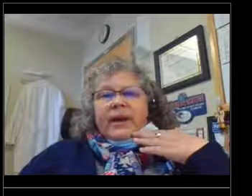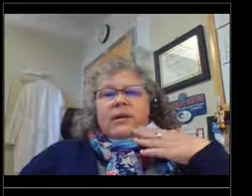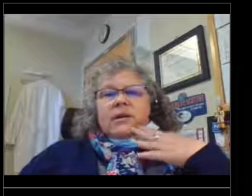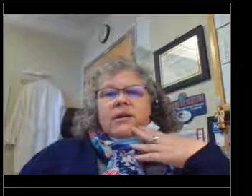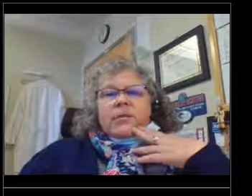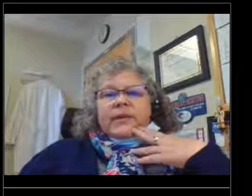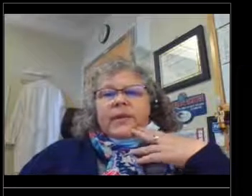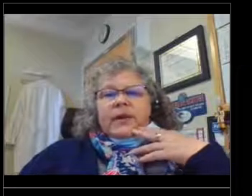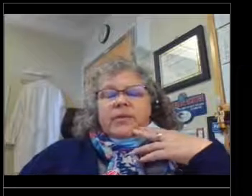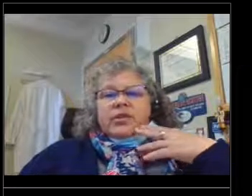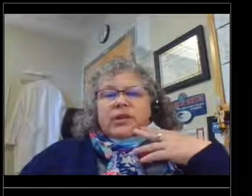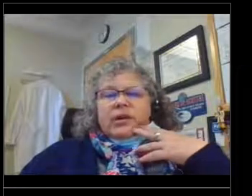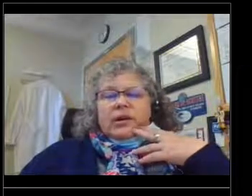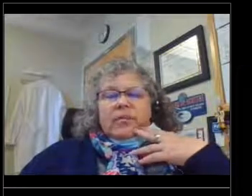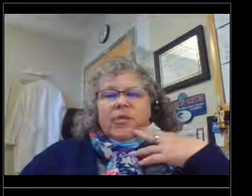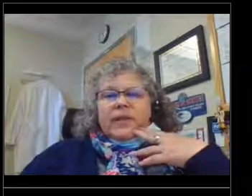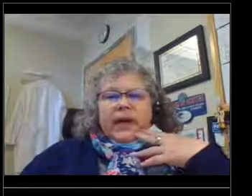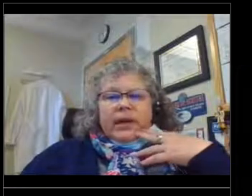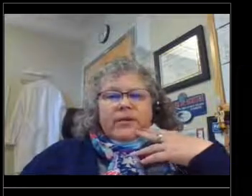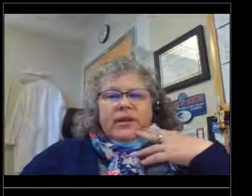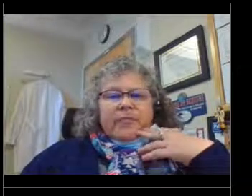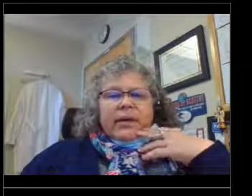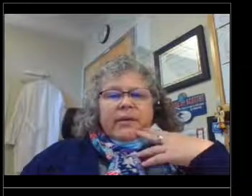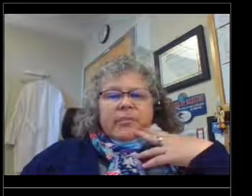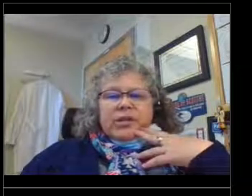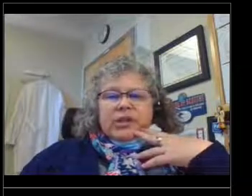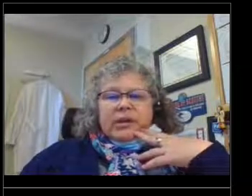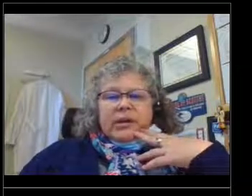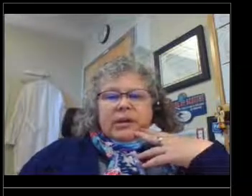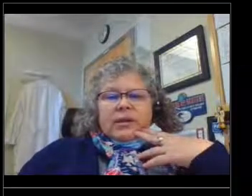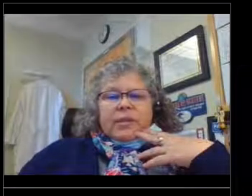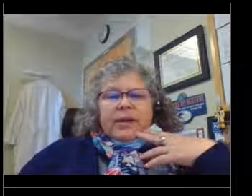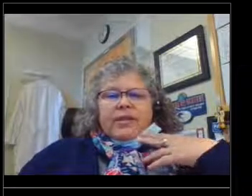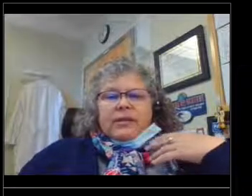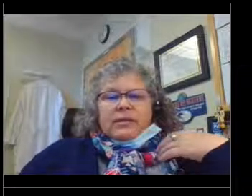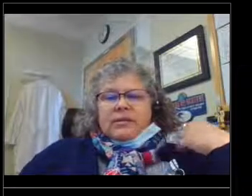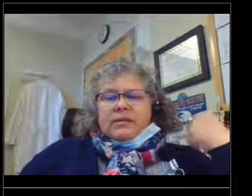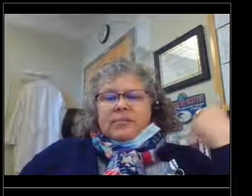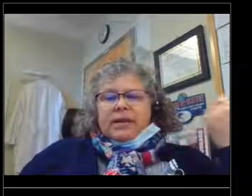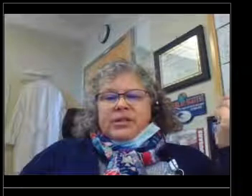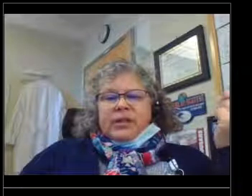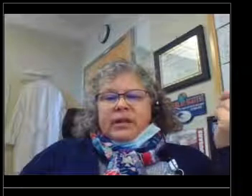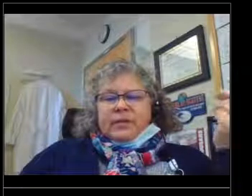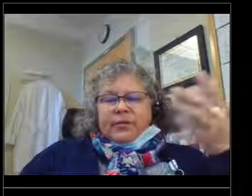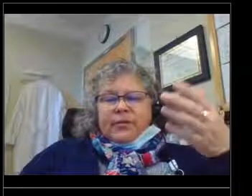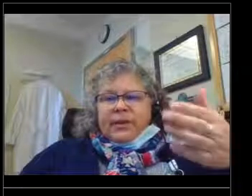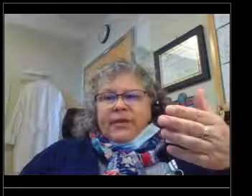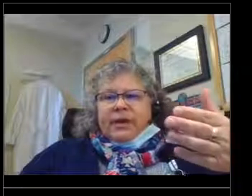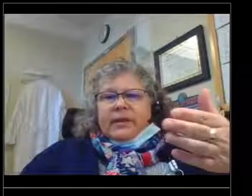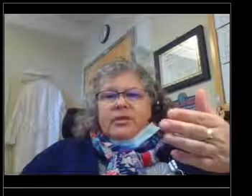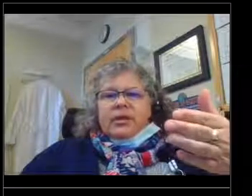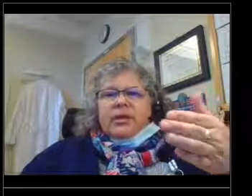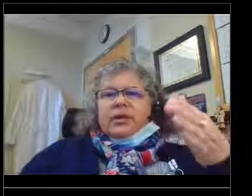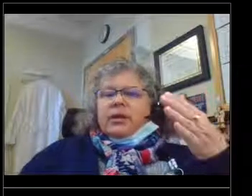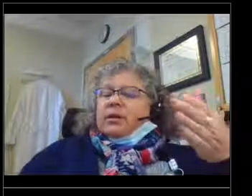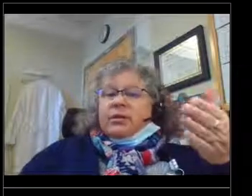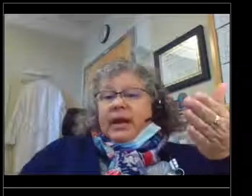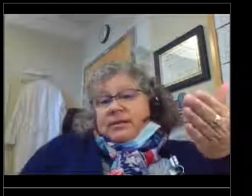cases that we've had within the commission over the 8 years I've been on the commission. The big thing is to make sure that to